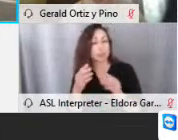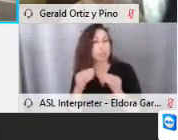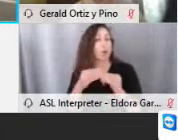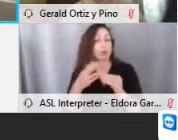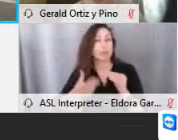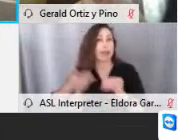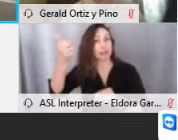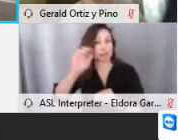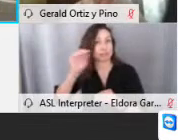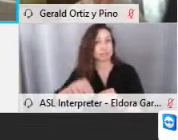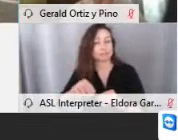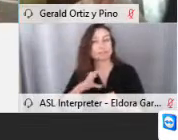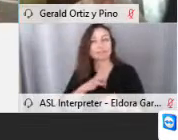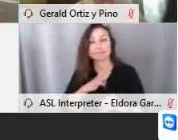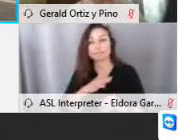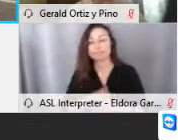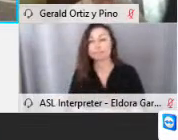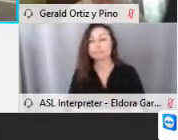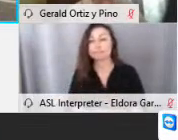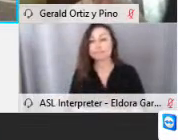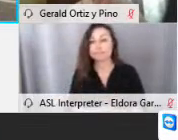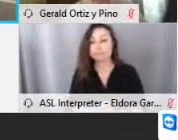higher.